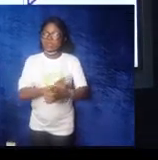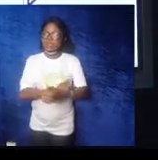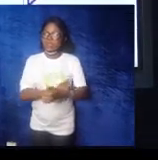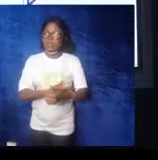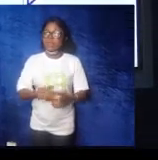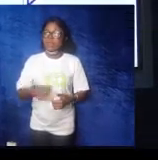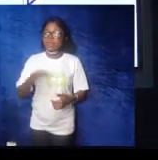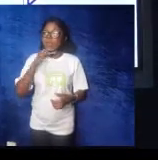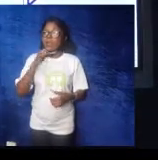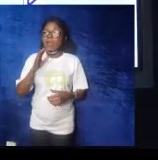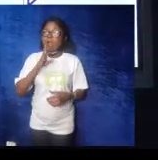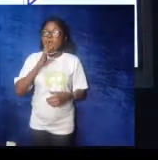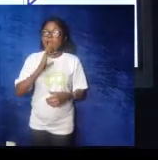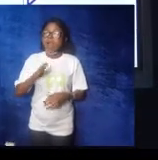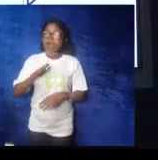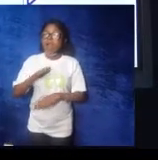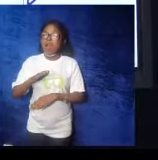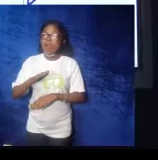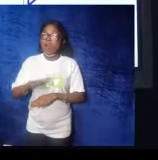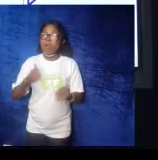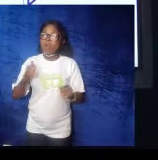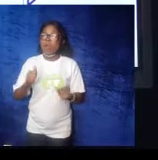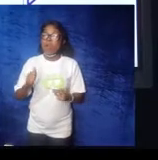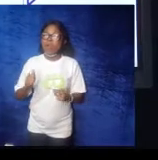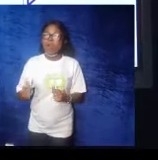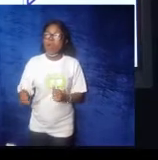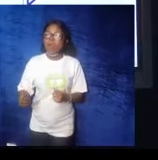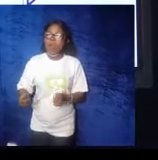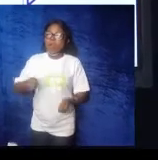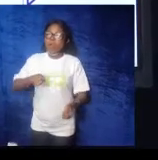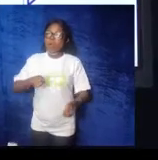And angles in the Z elbow are called